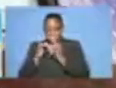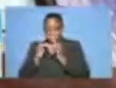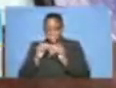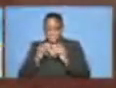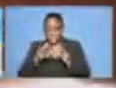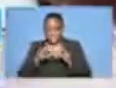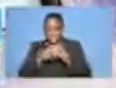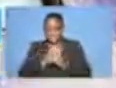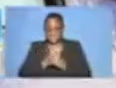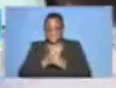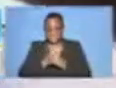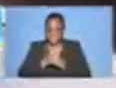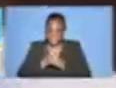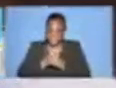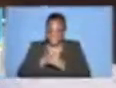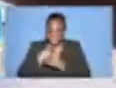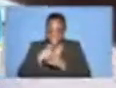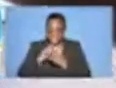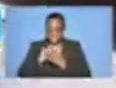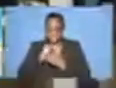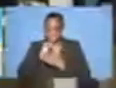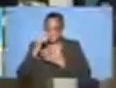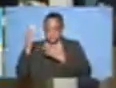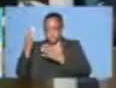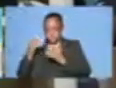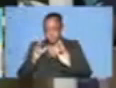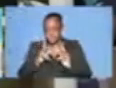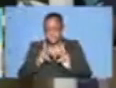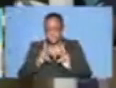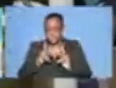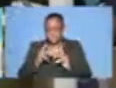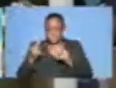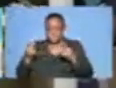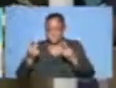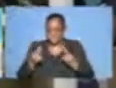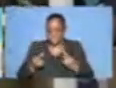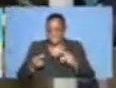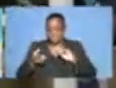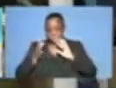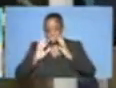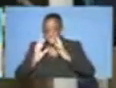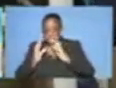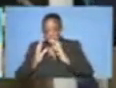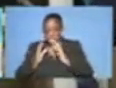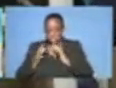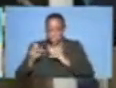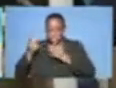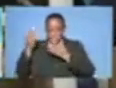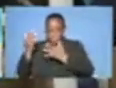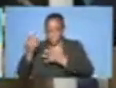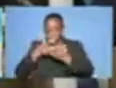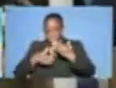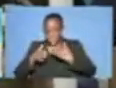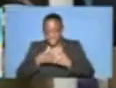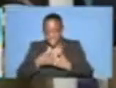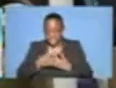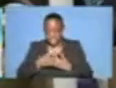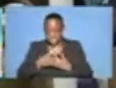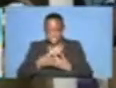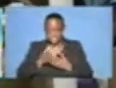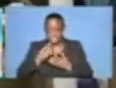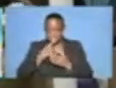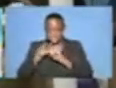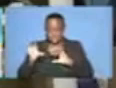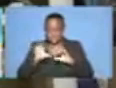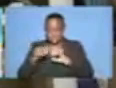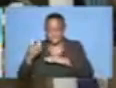You don't have to walk in and wait for anybody. You can make your appointment, wait to come back, or just go and do your errands